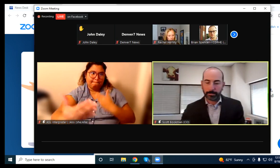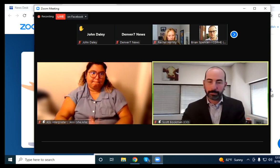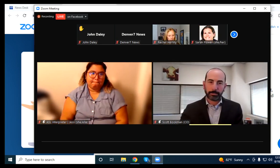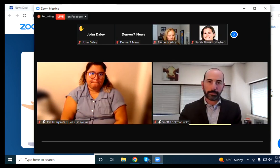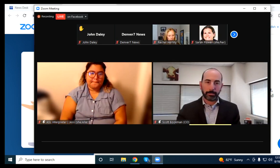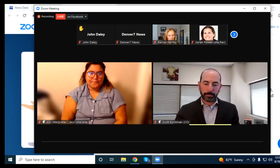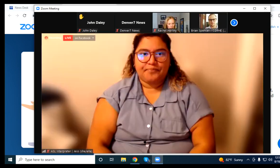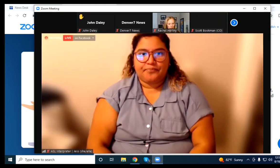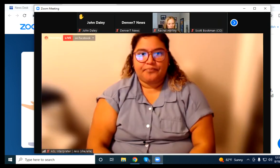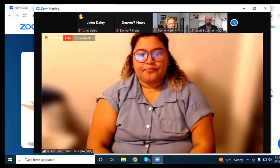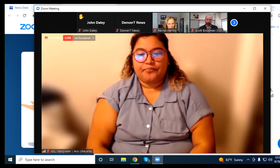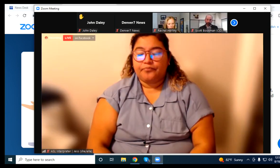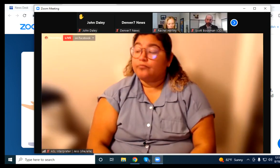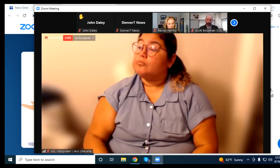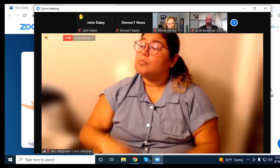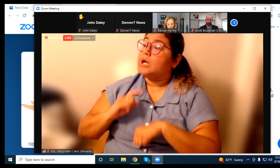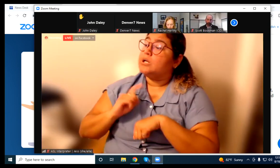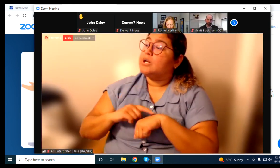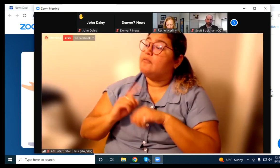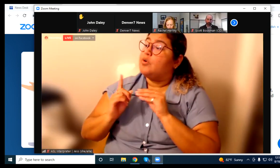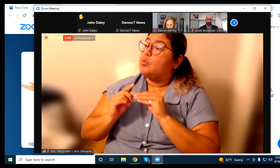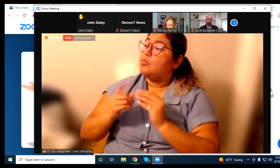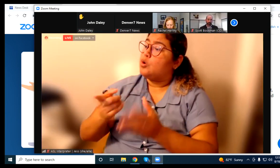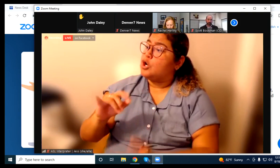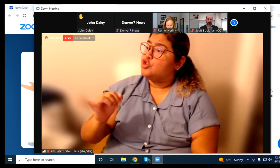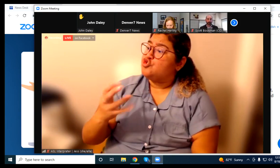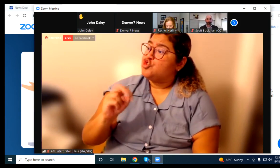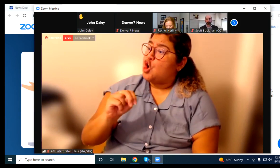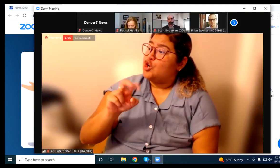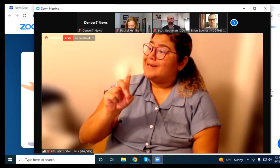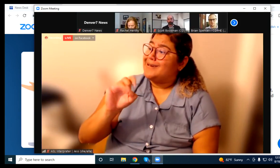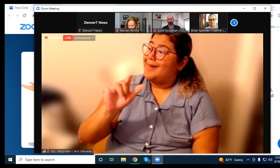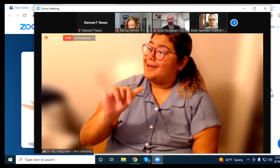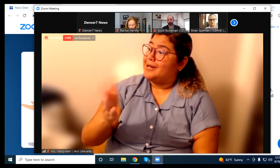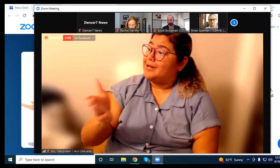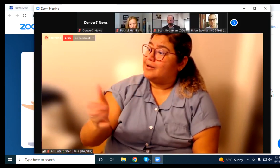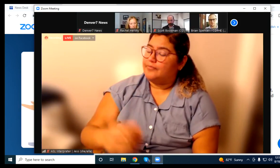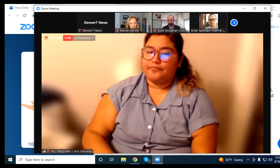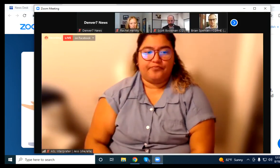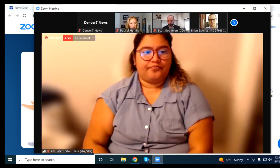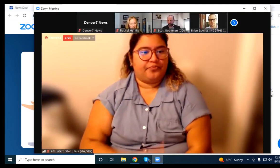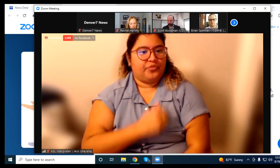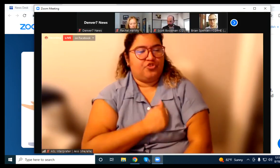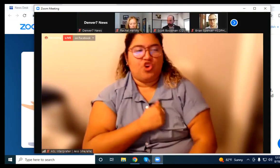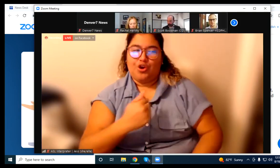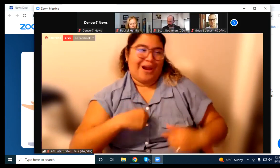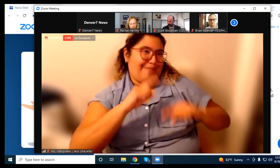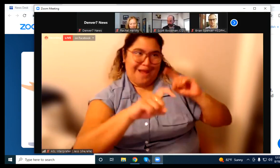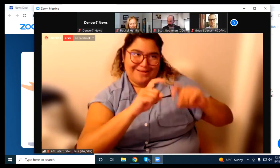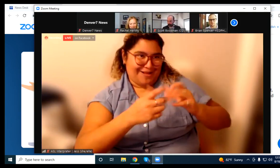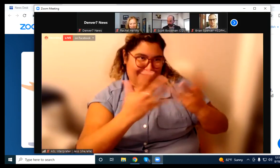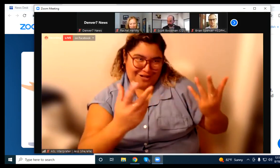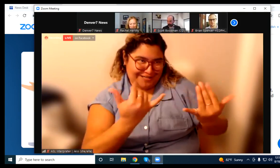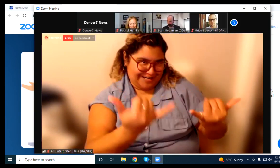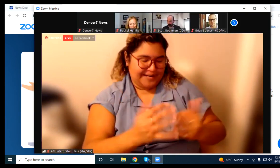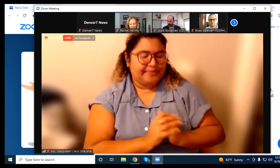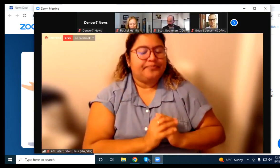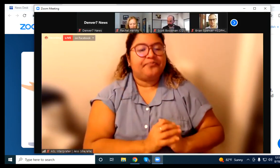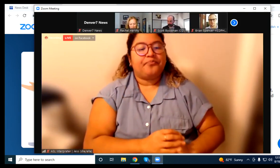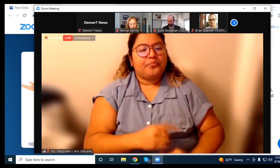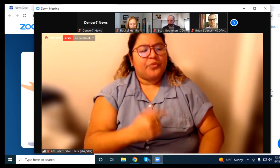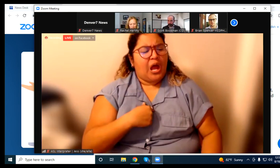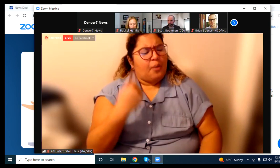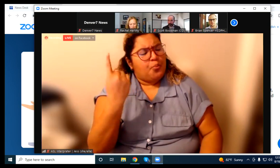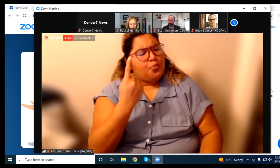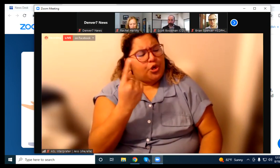All right, I think we got time for one more follow-up. Go ahead, John Daly. Sorry, with all the questions today. I wonder if,